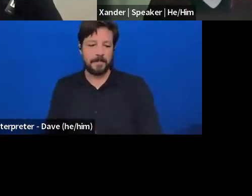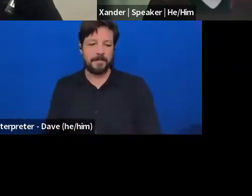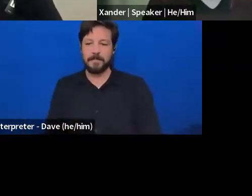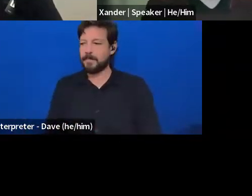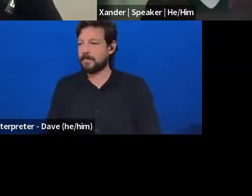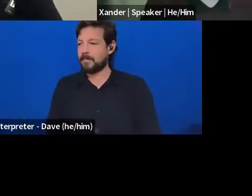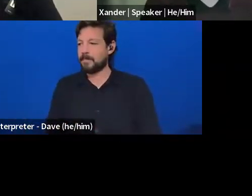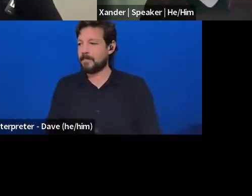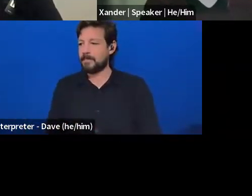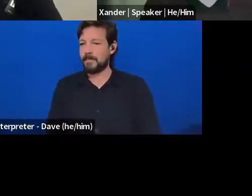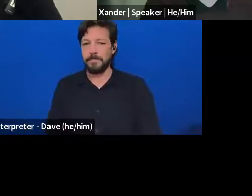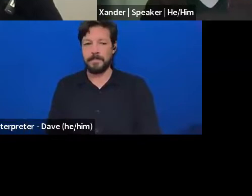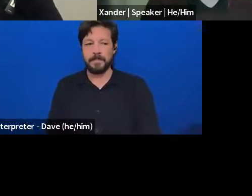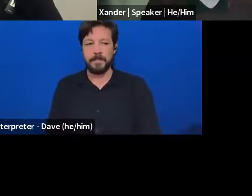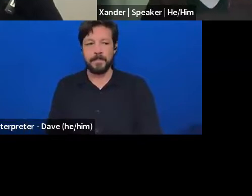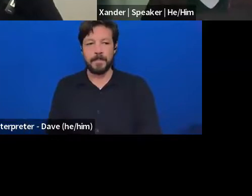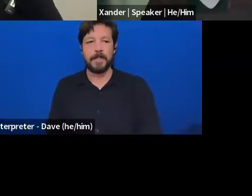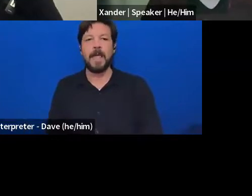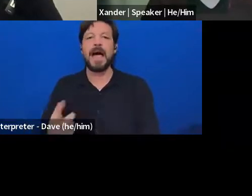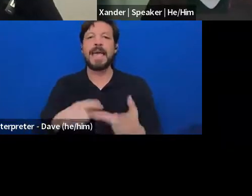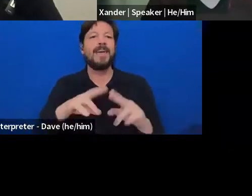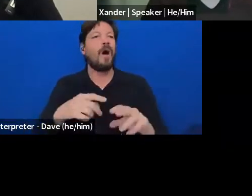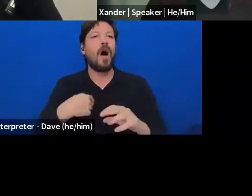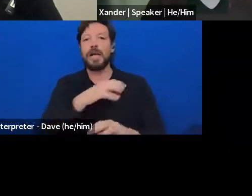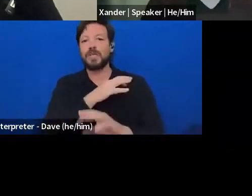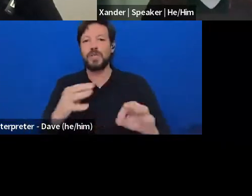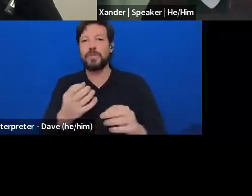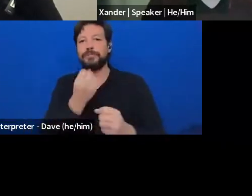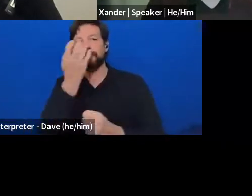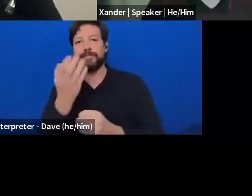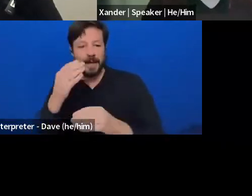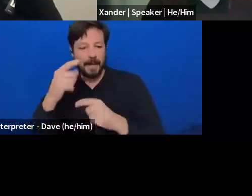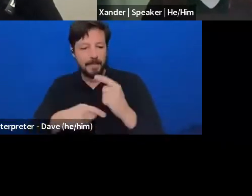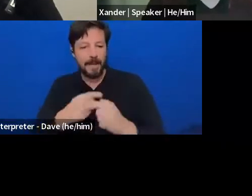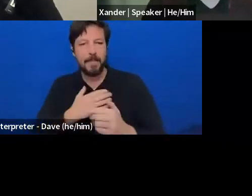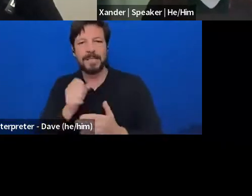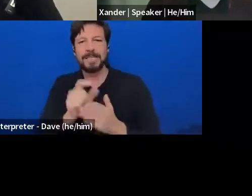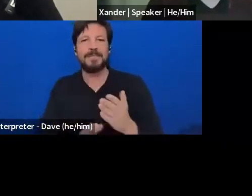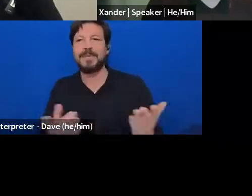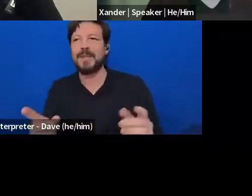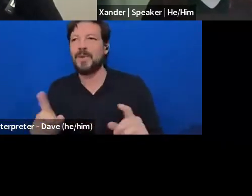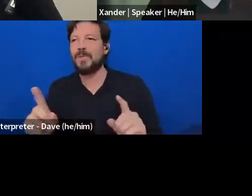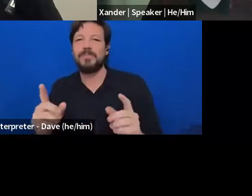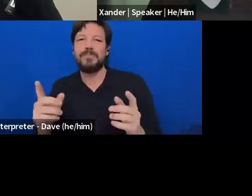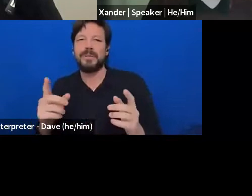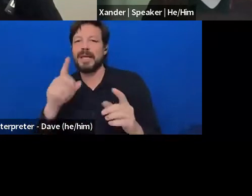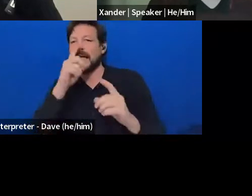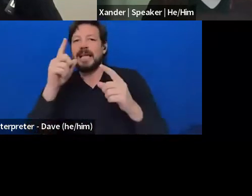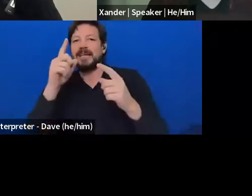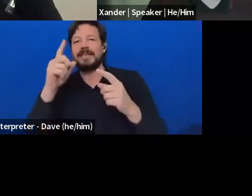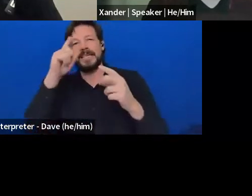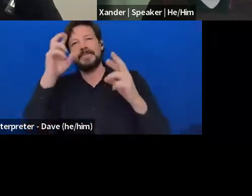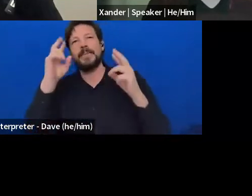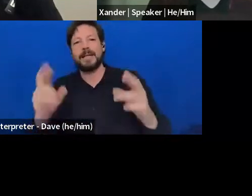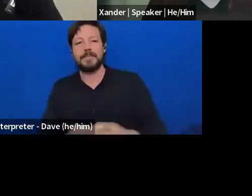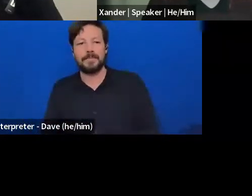I have a disability and I need this. So I think it's twofold in terms of expectations and advocacy.